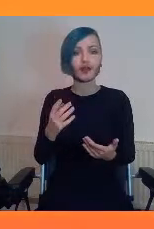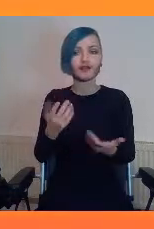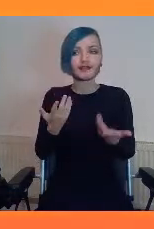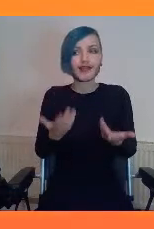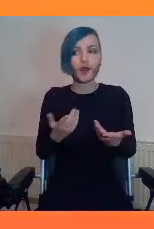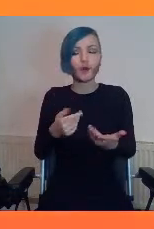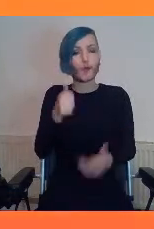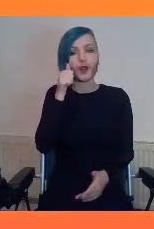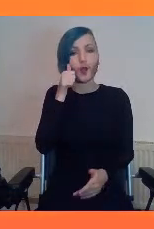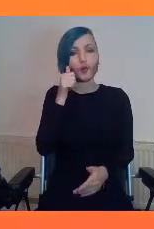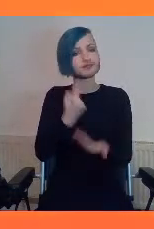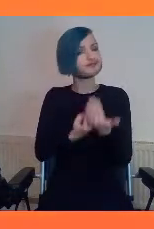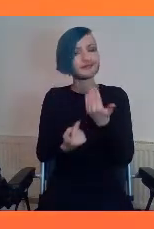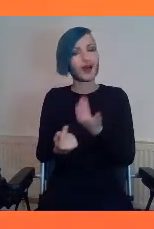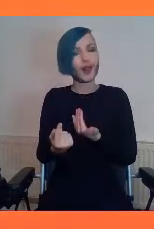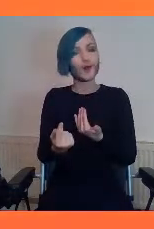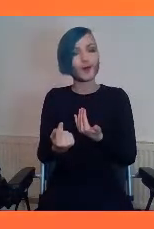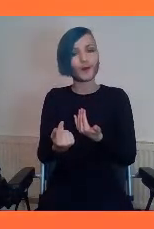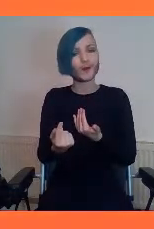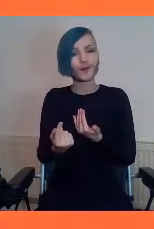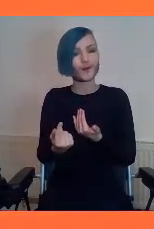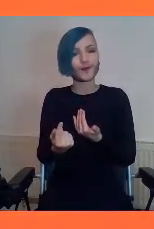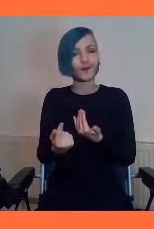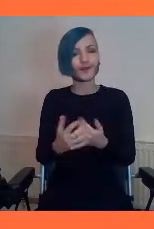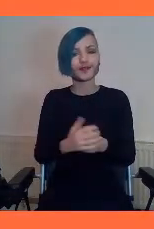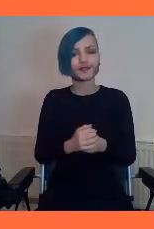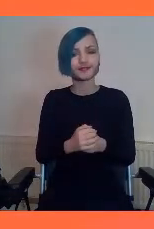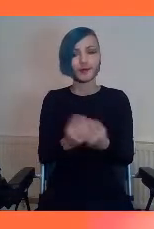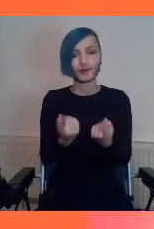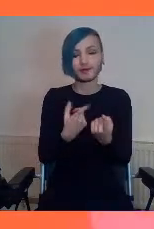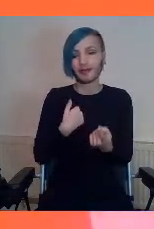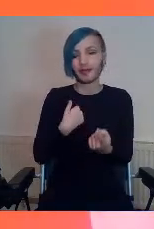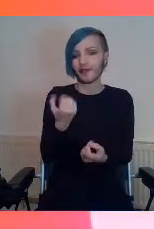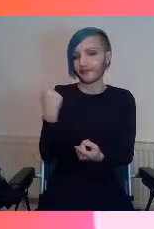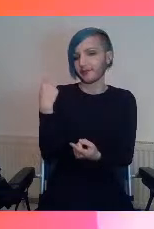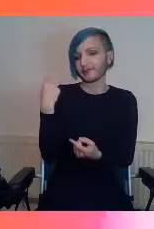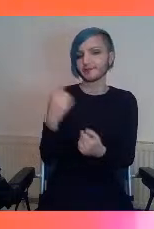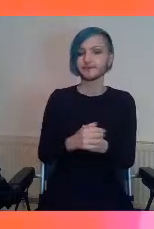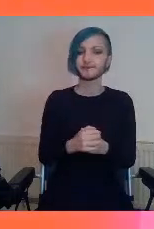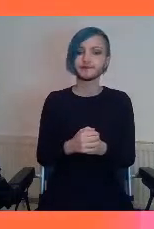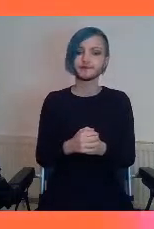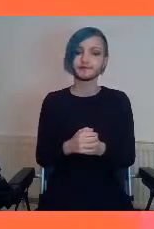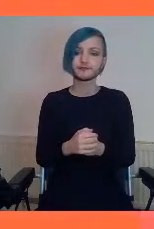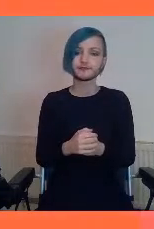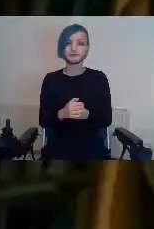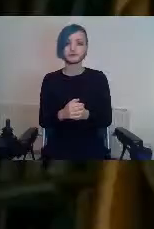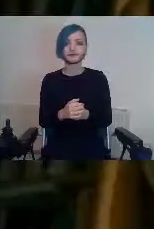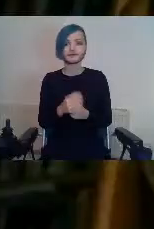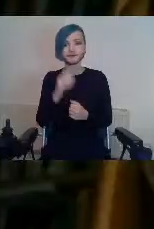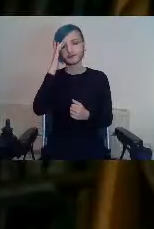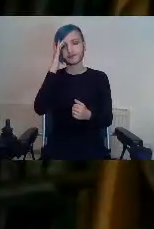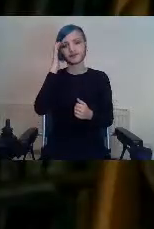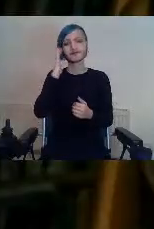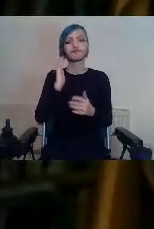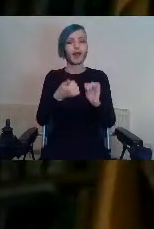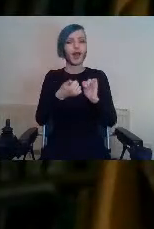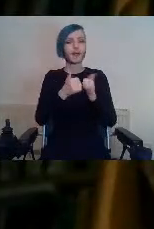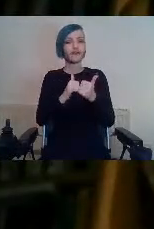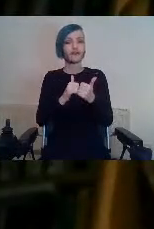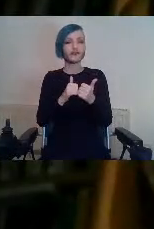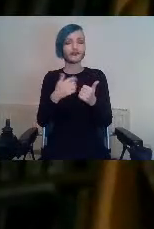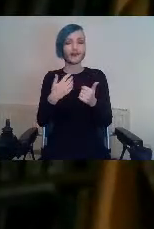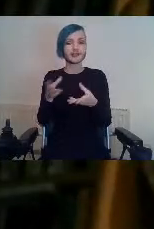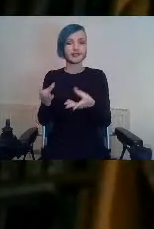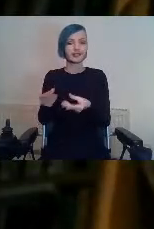just something got at my back that was a sort of, which my friends from the Netherlands brought me to the